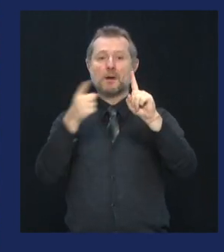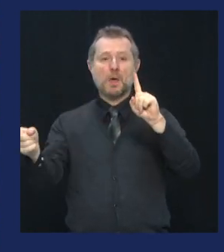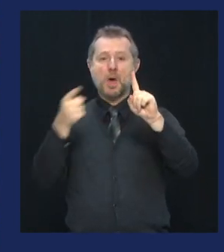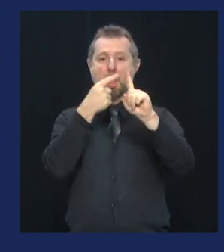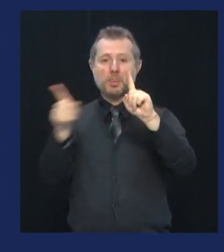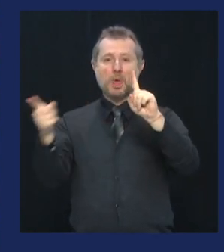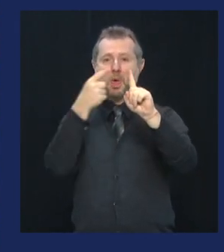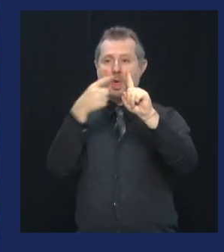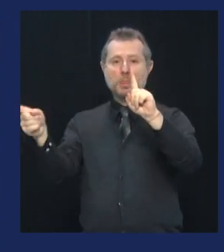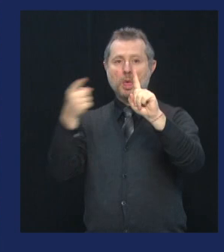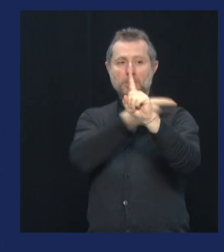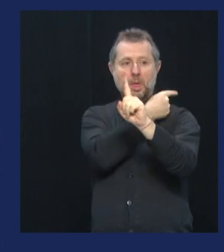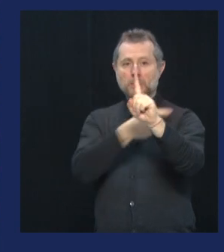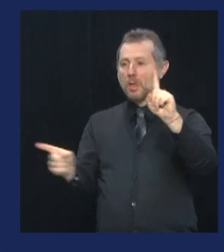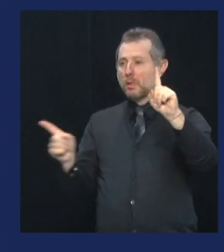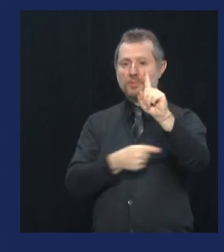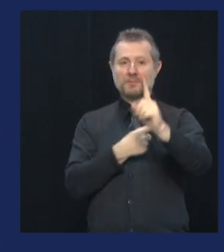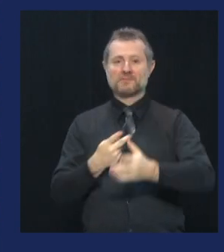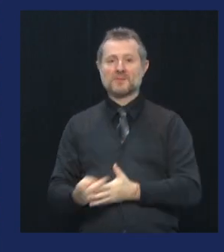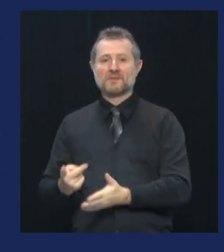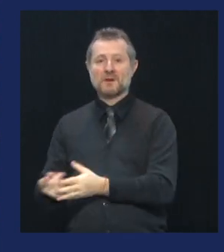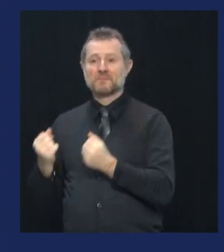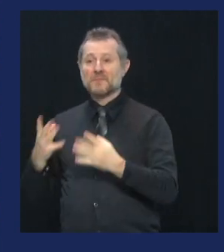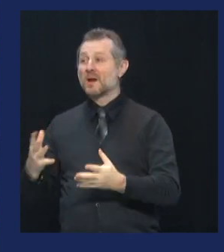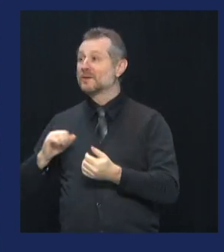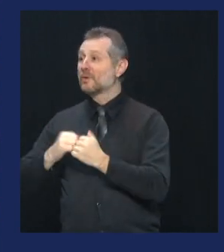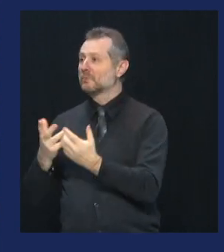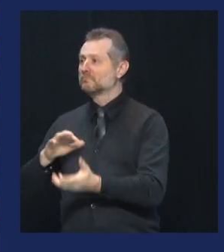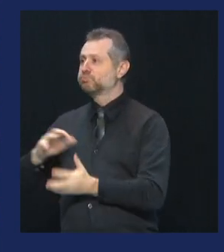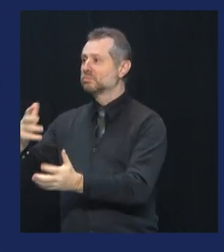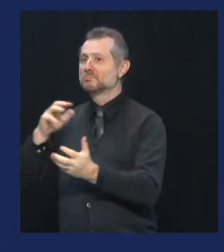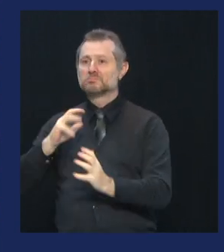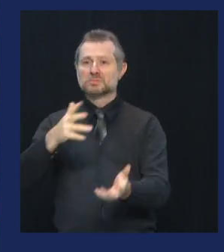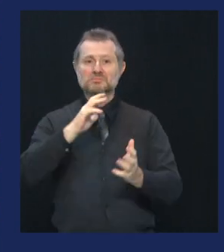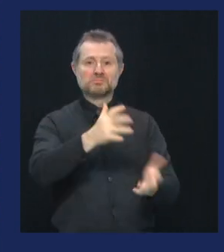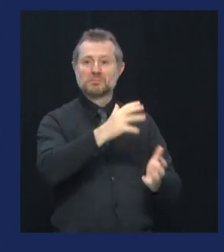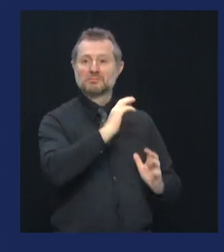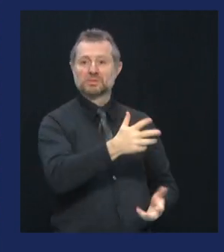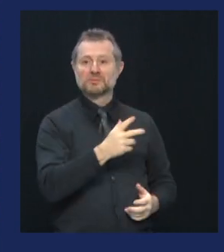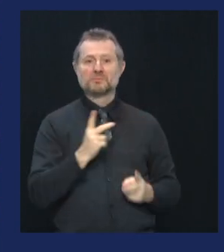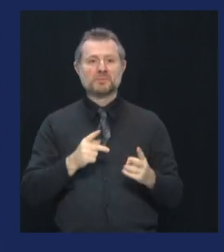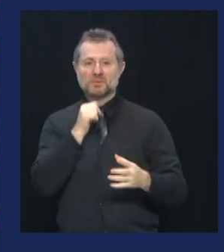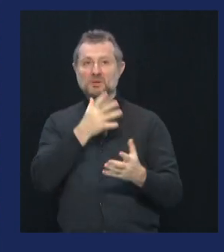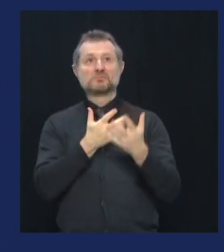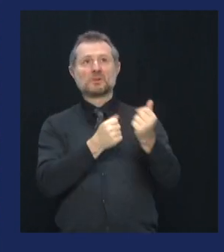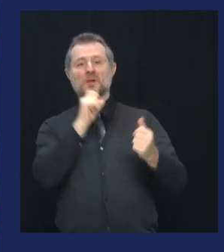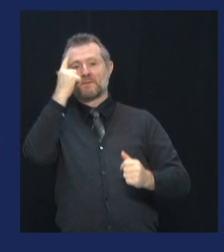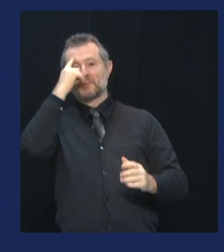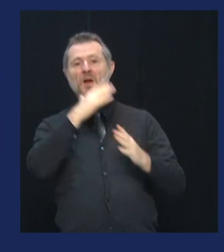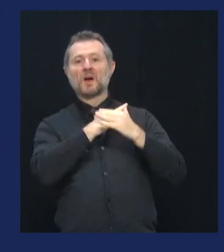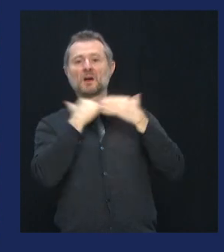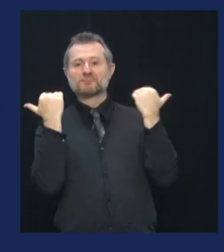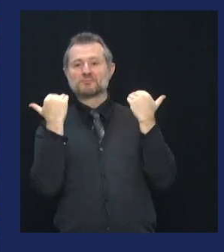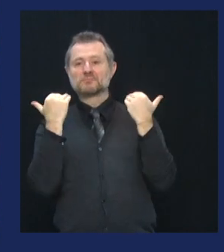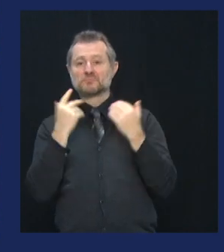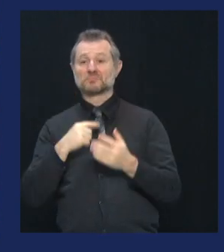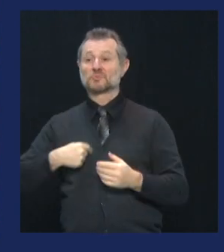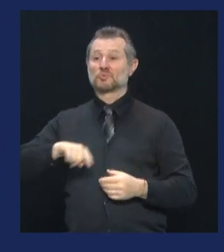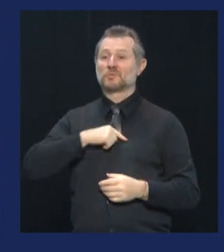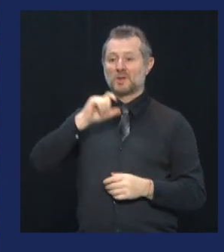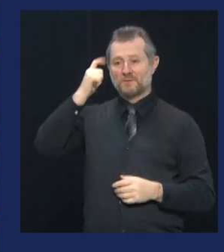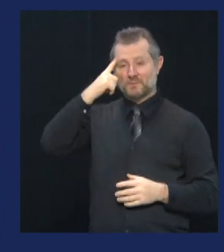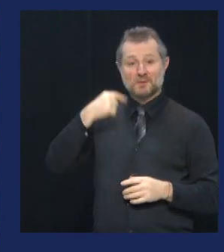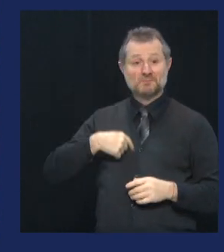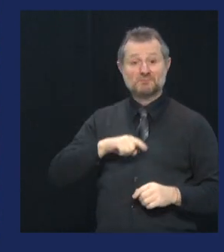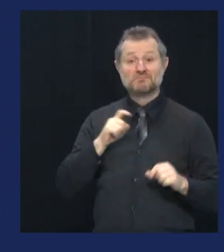and distrust in government. We are just not making enough actual progress.